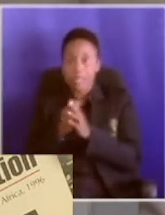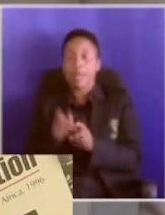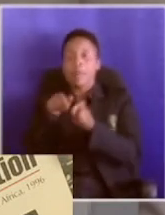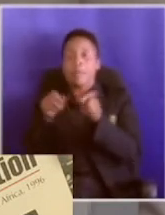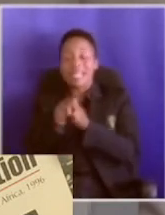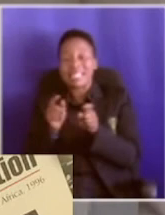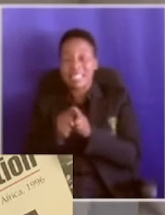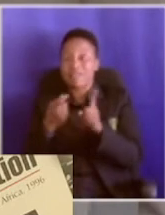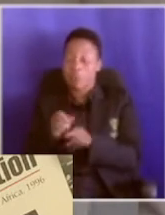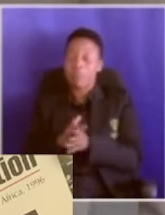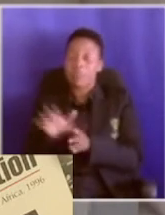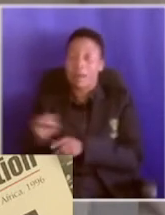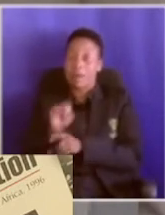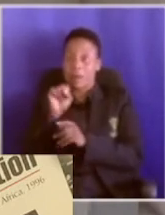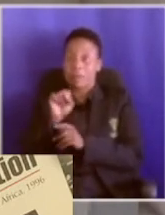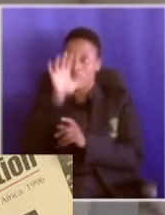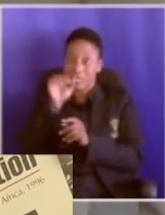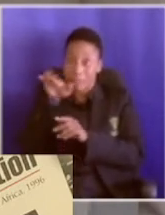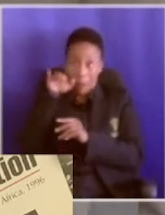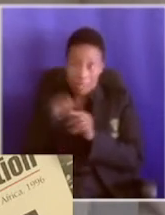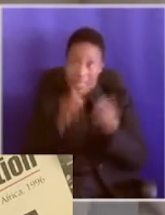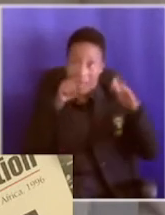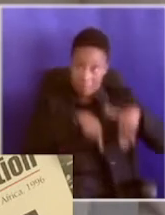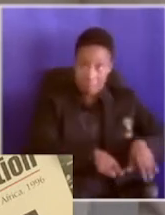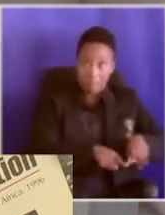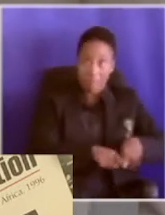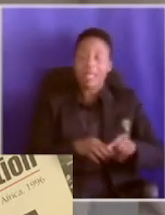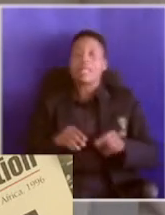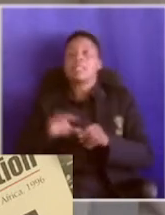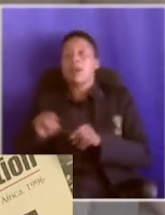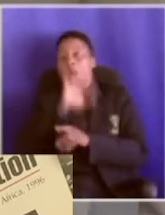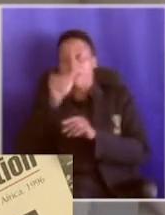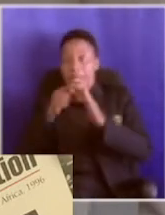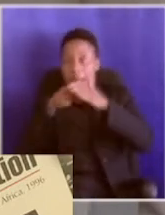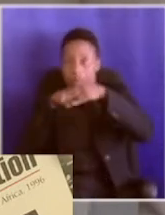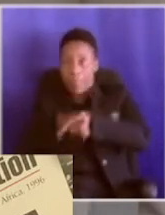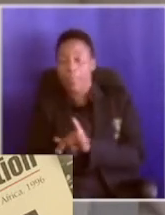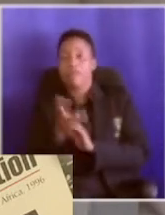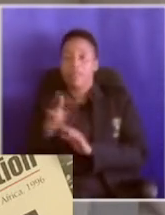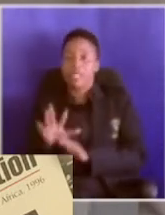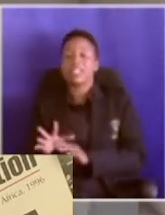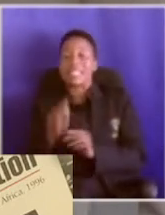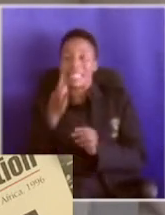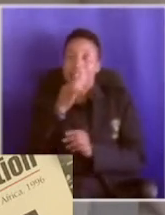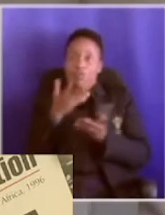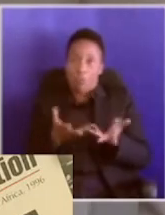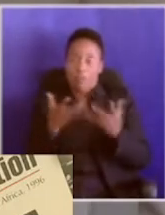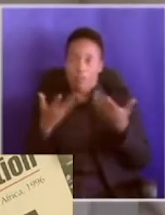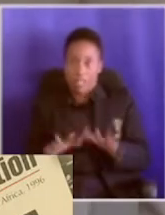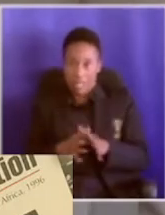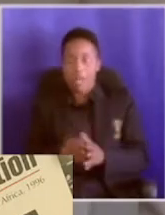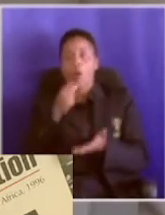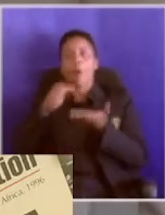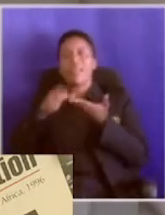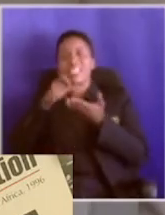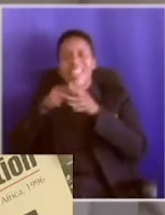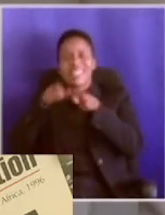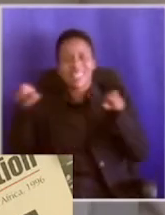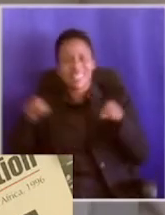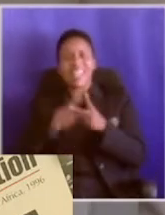from Zimbabwe attest to this. All economic and political commentators, as well as